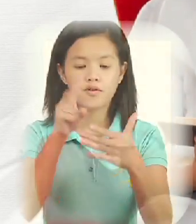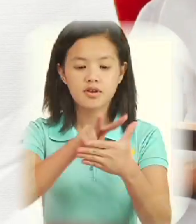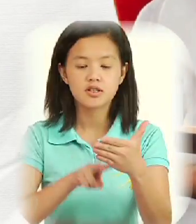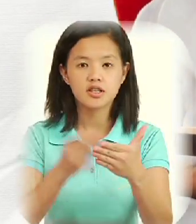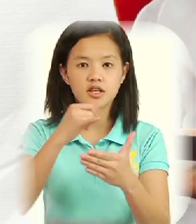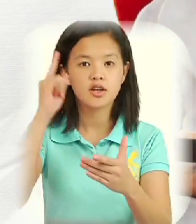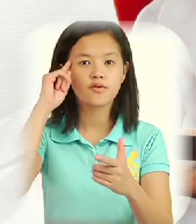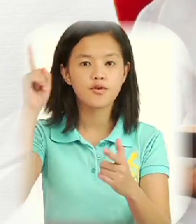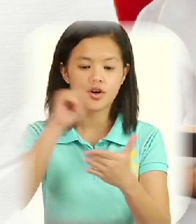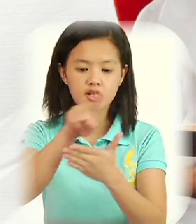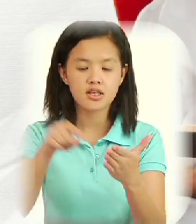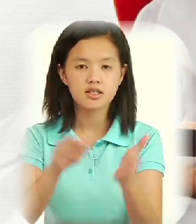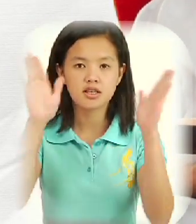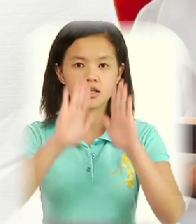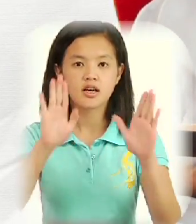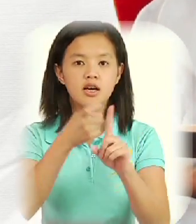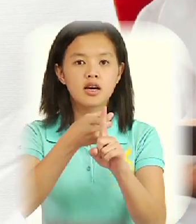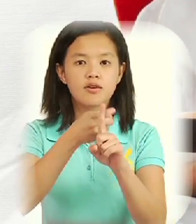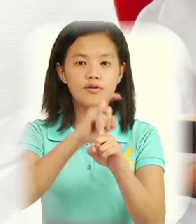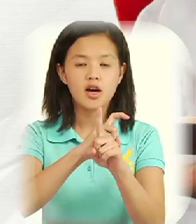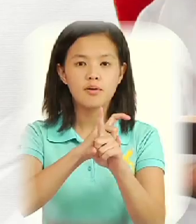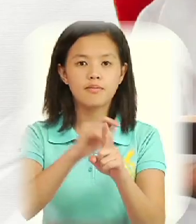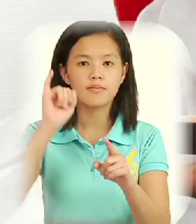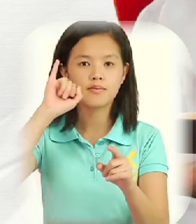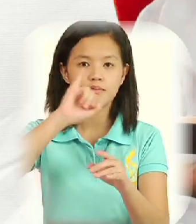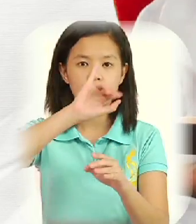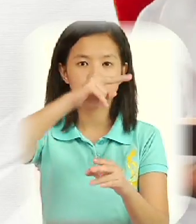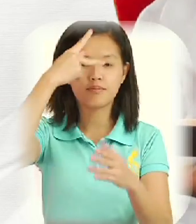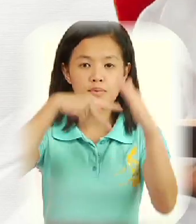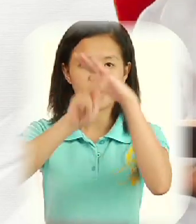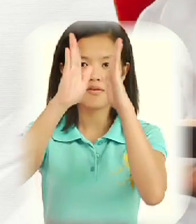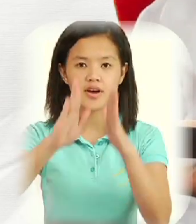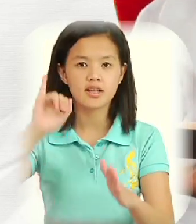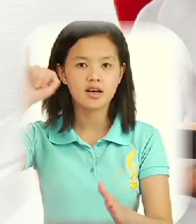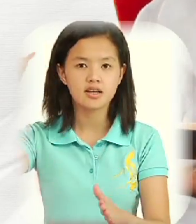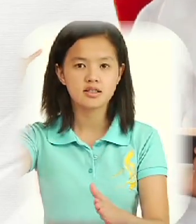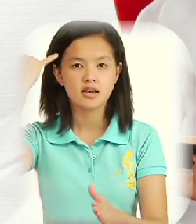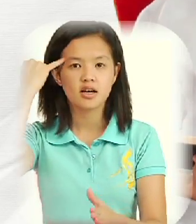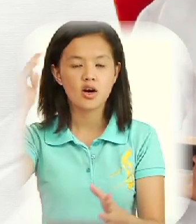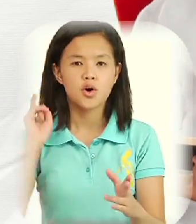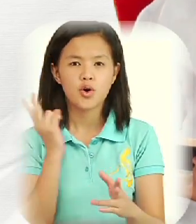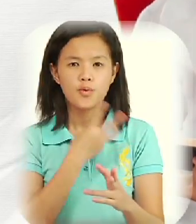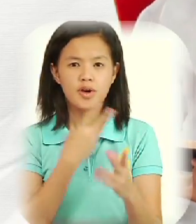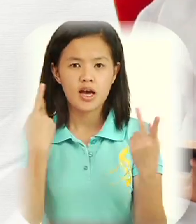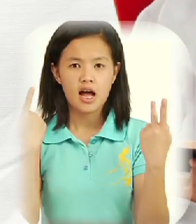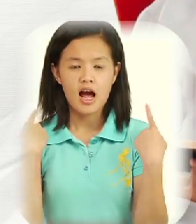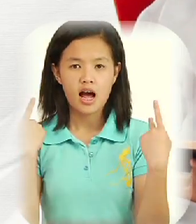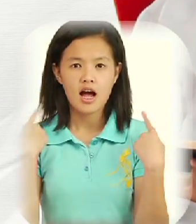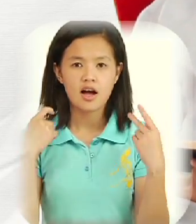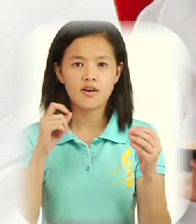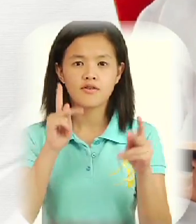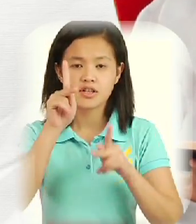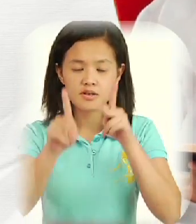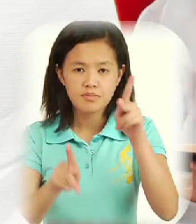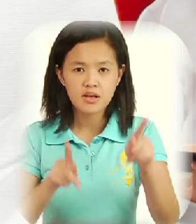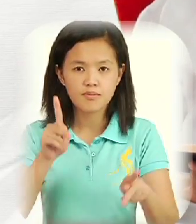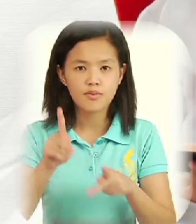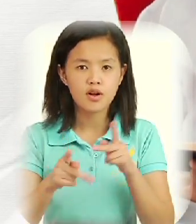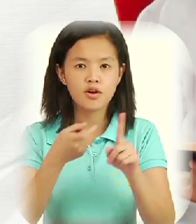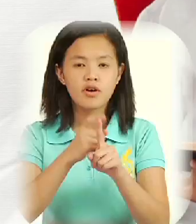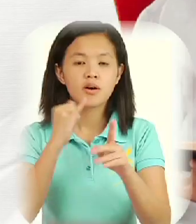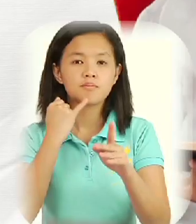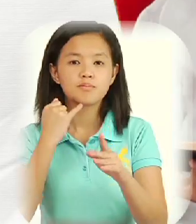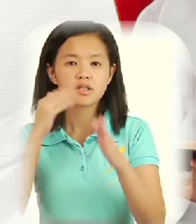Our first reading for this Sunday comes from the prophet Isaiah. We have this premier of the